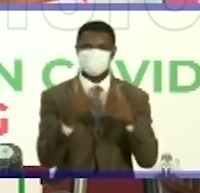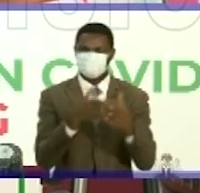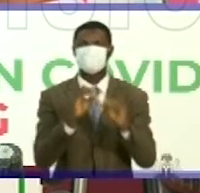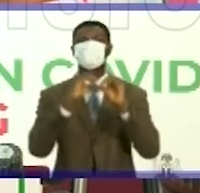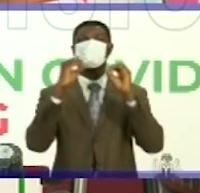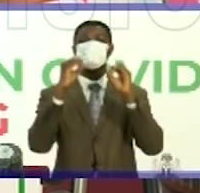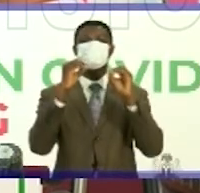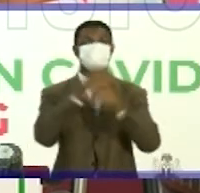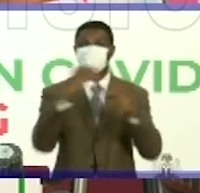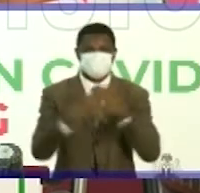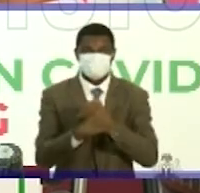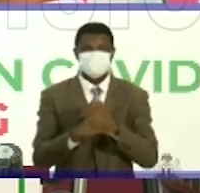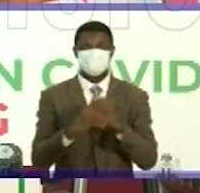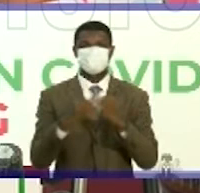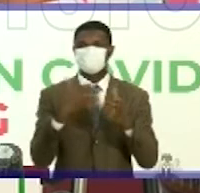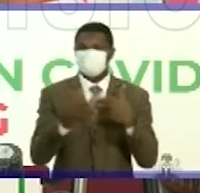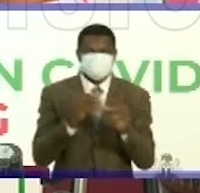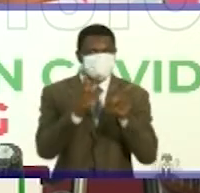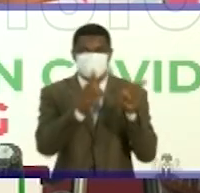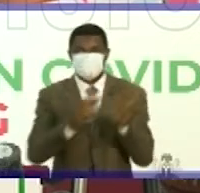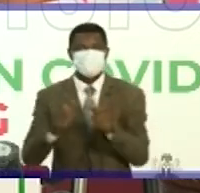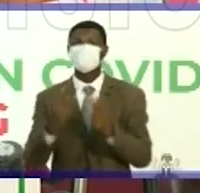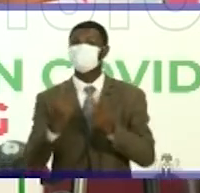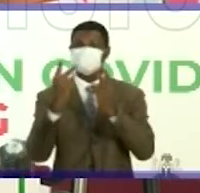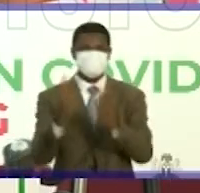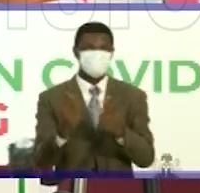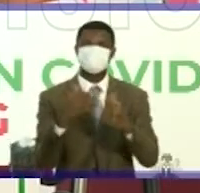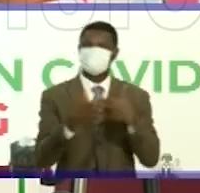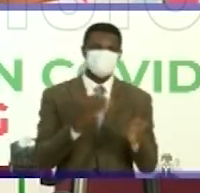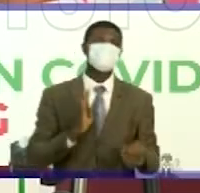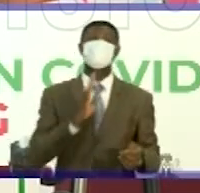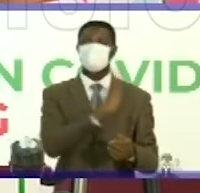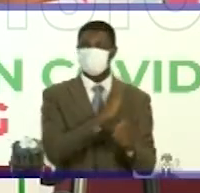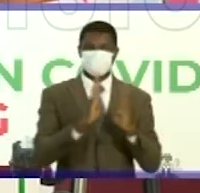oversight visits, and board meetings until further notice.